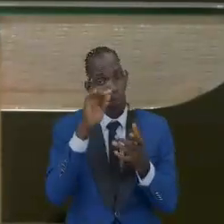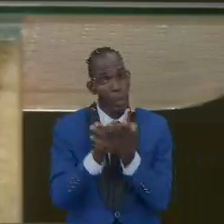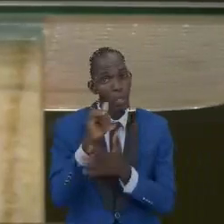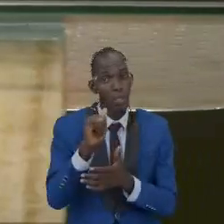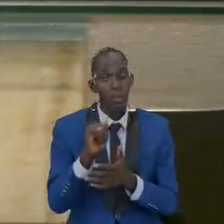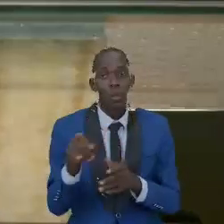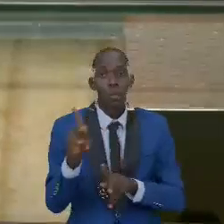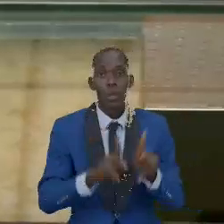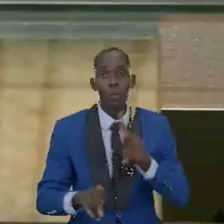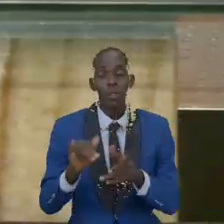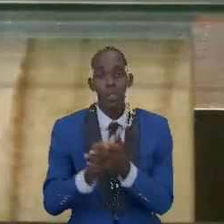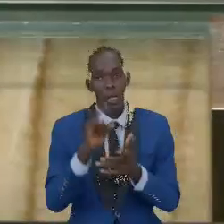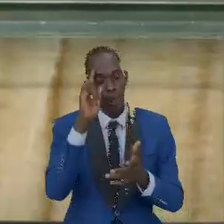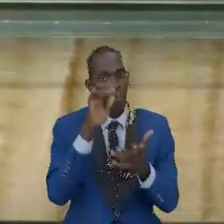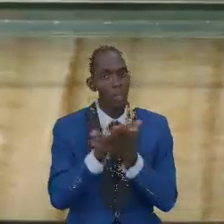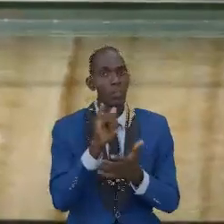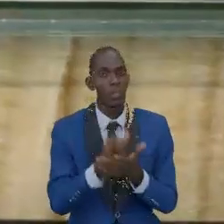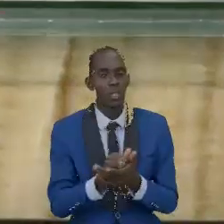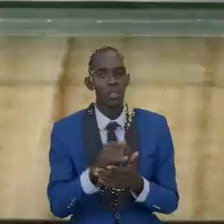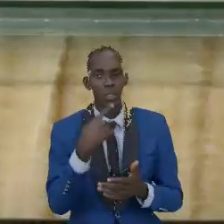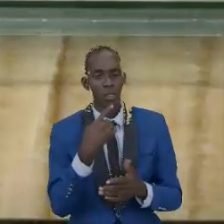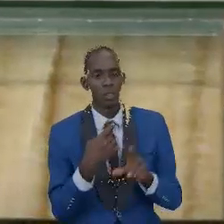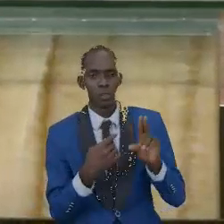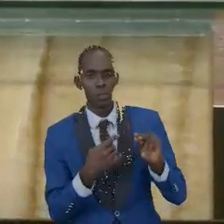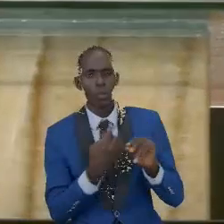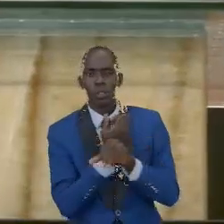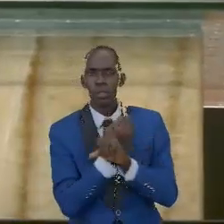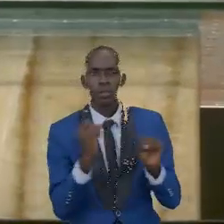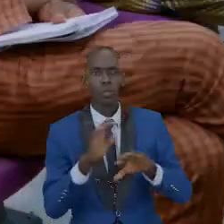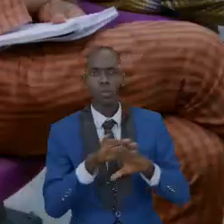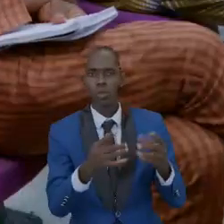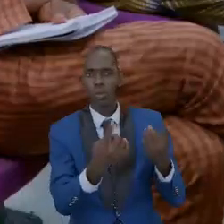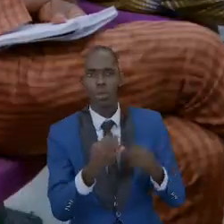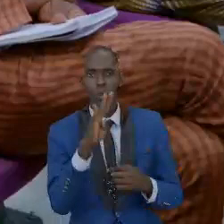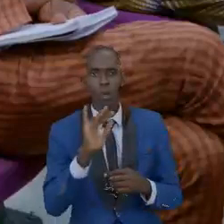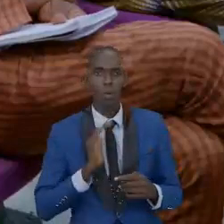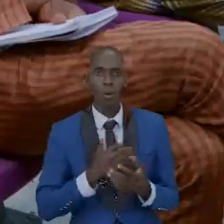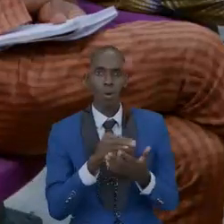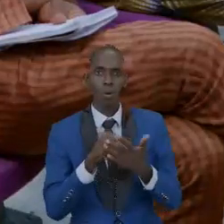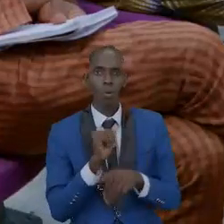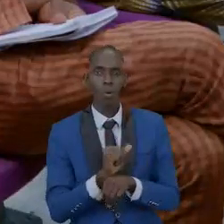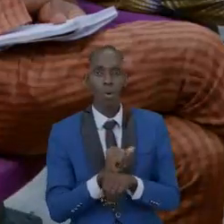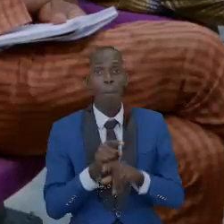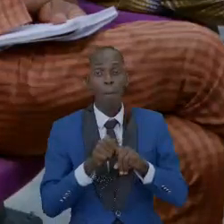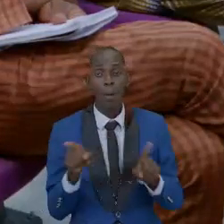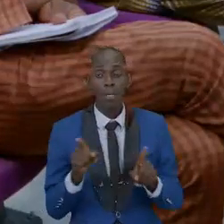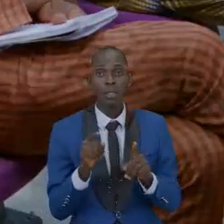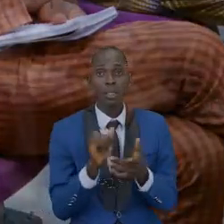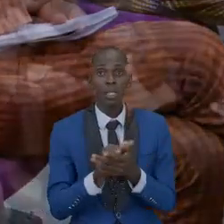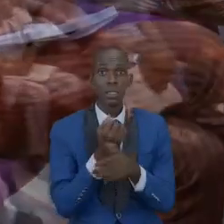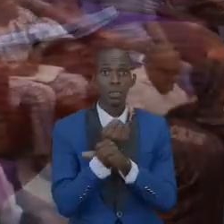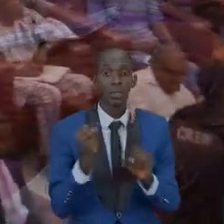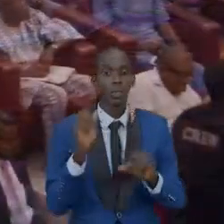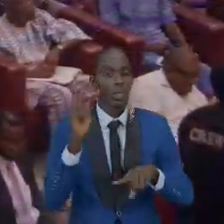that no, salvation does not come by our own works, that justification cannot come